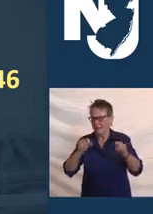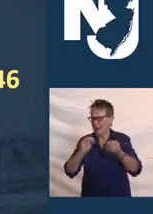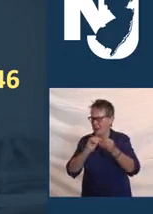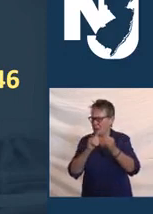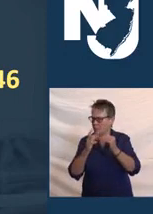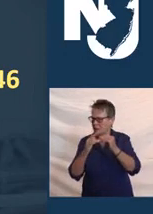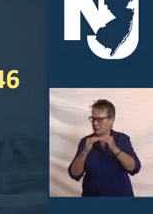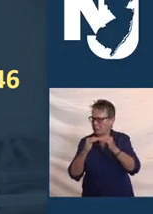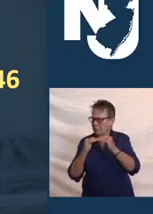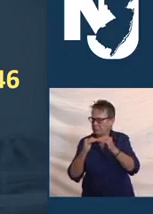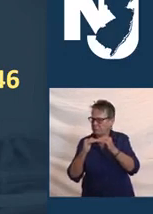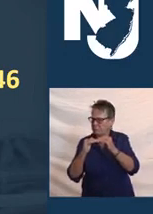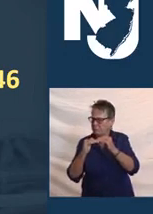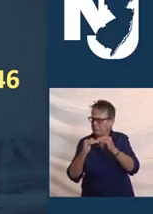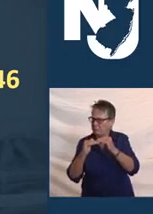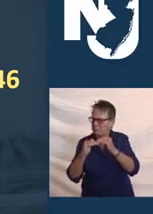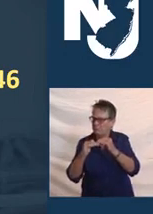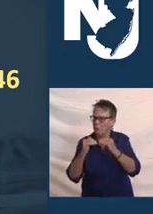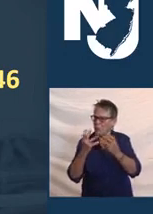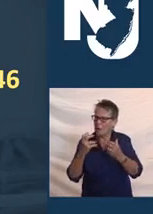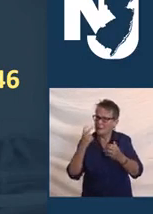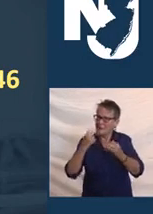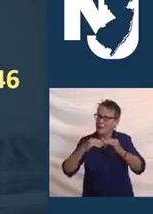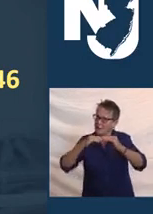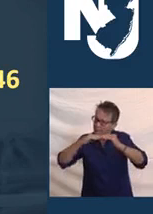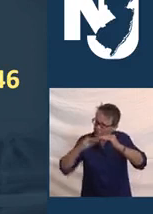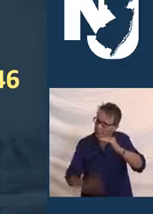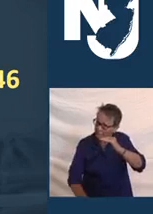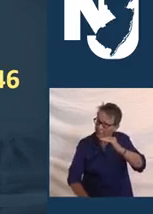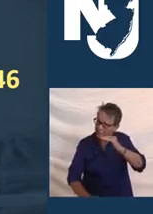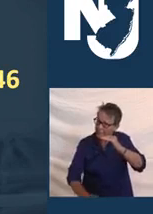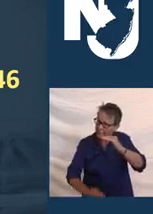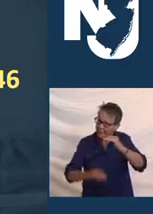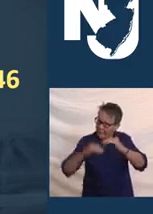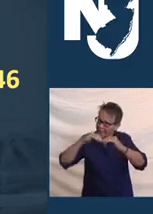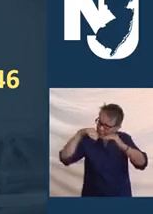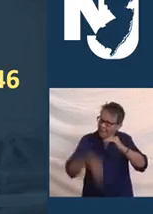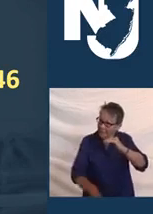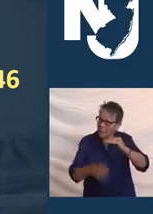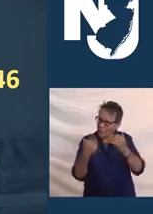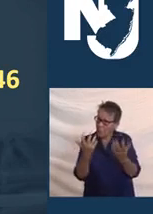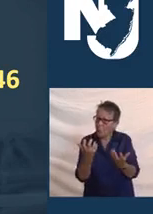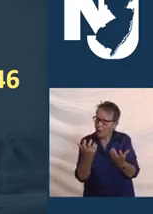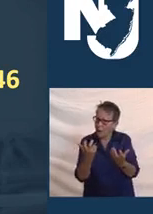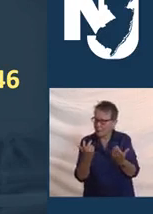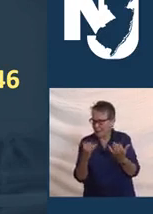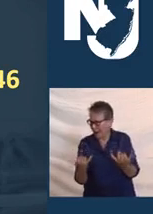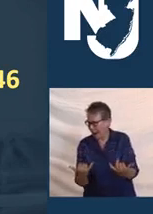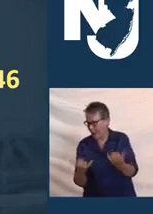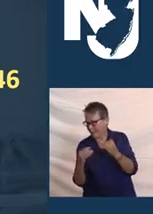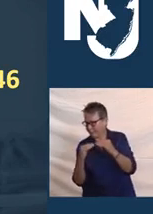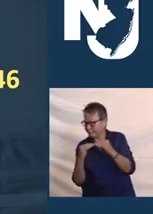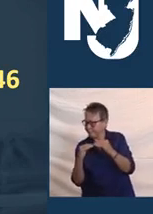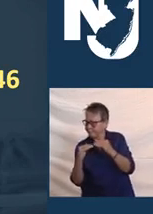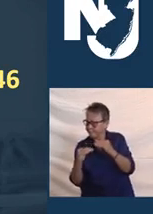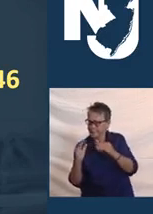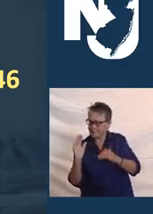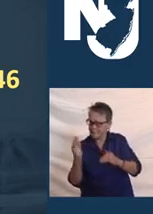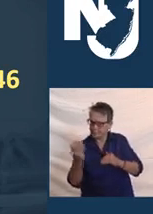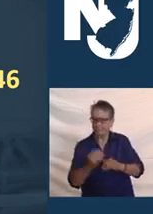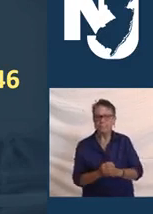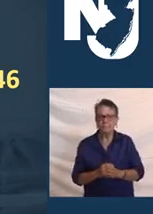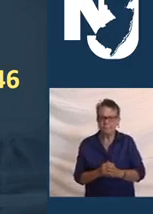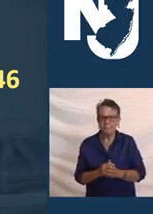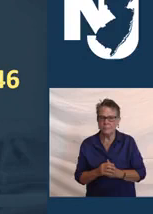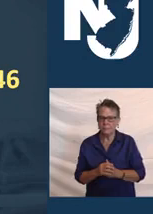these numbers decrease before we can feel we've exited this phase of the pandemic. And moreover, think